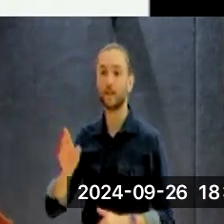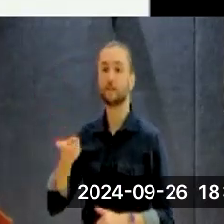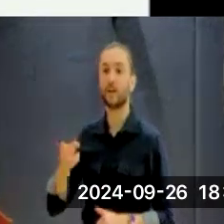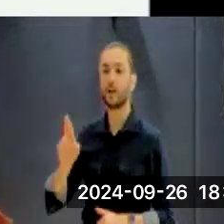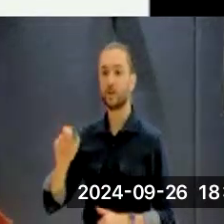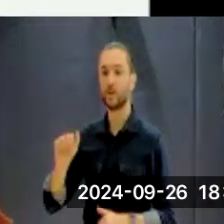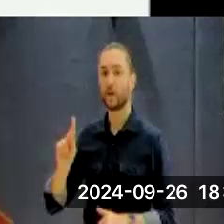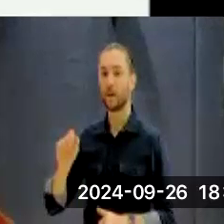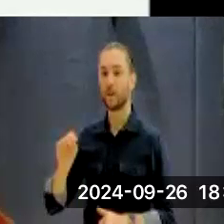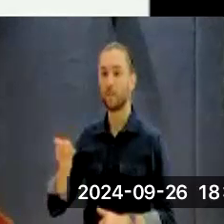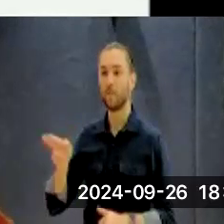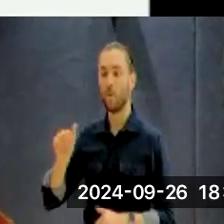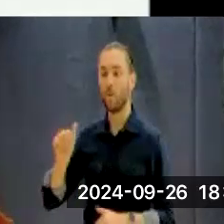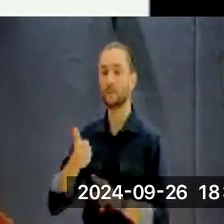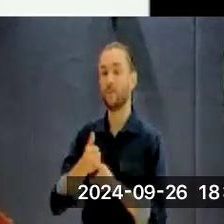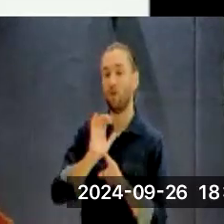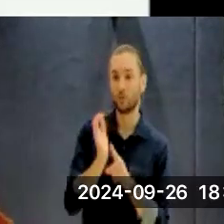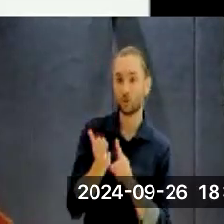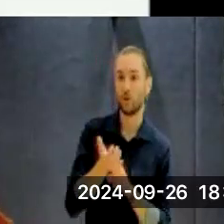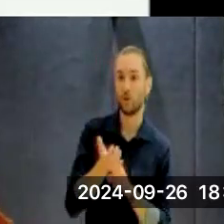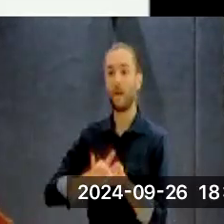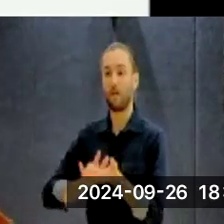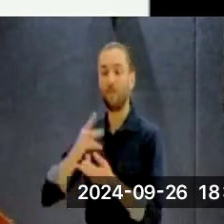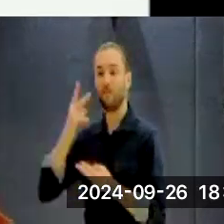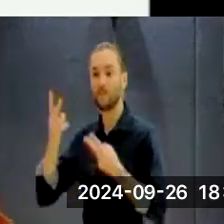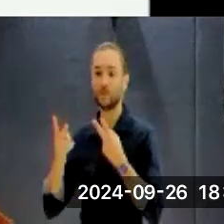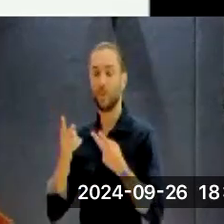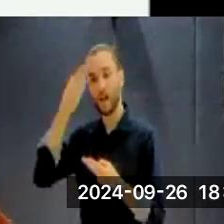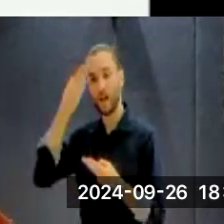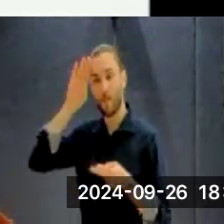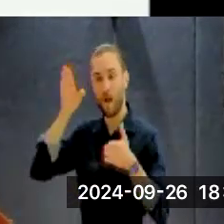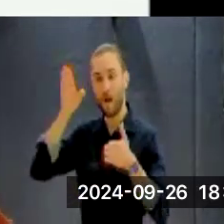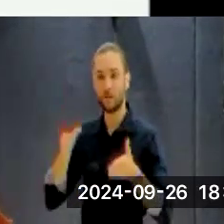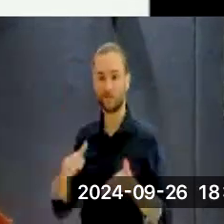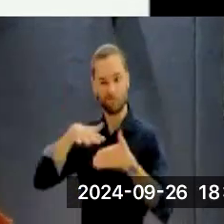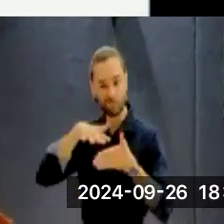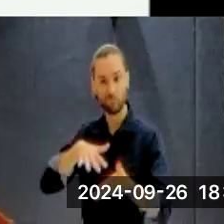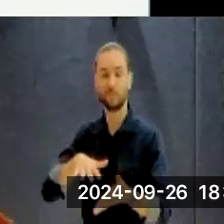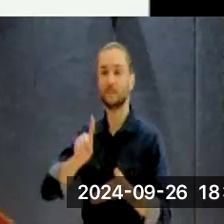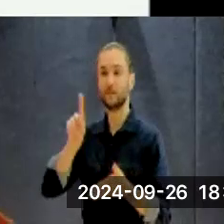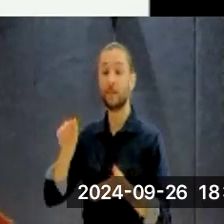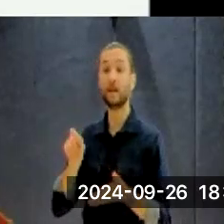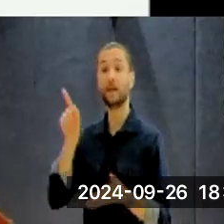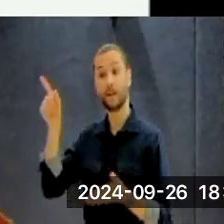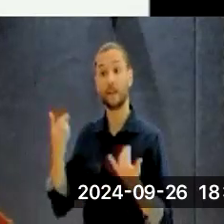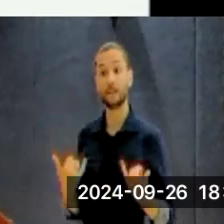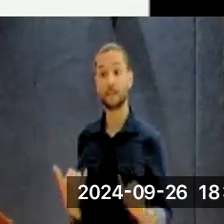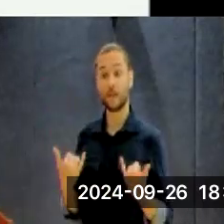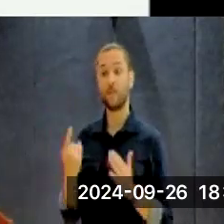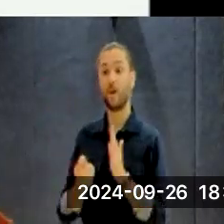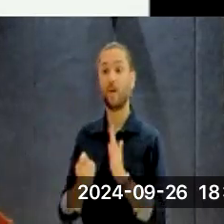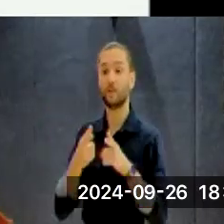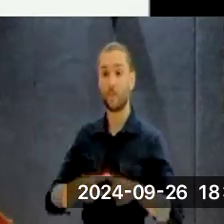is a cultural, medical, and visual anthropologist who researches disability in contemporary Japan and the United